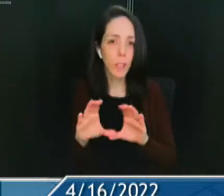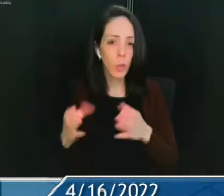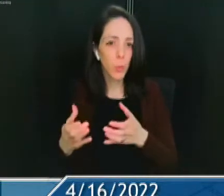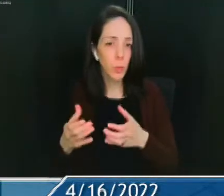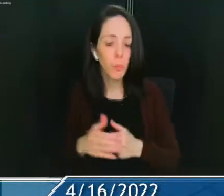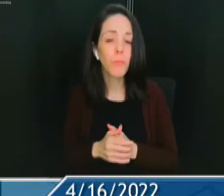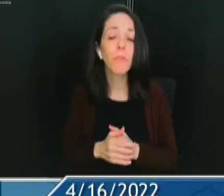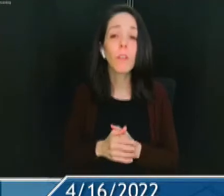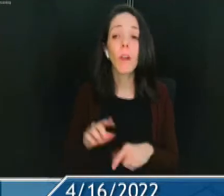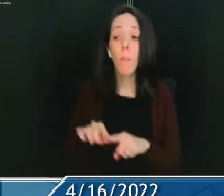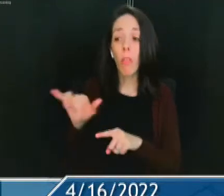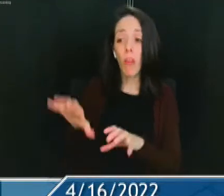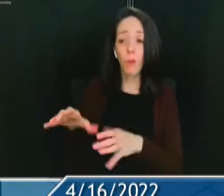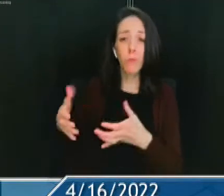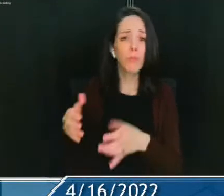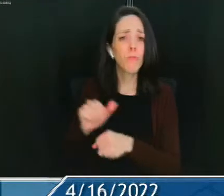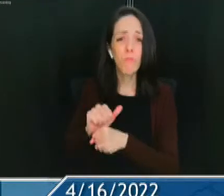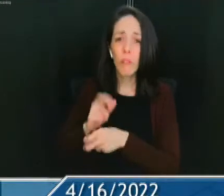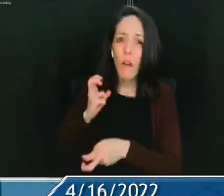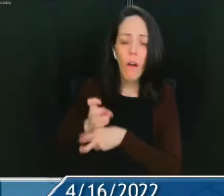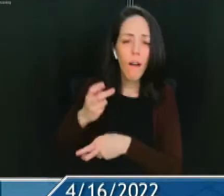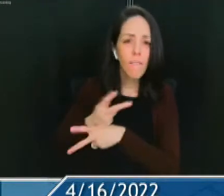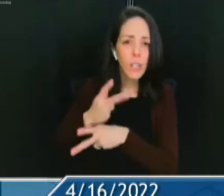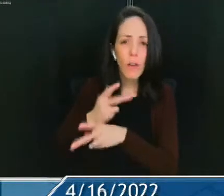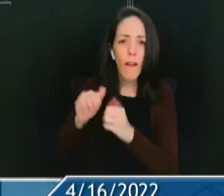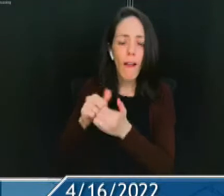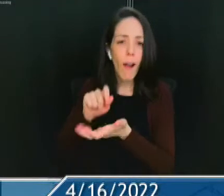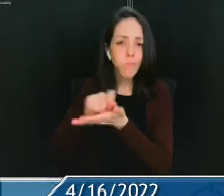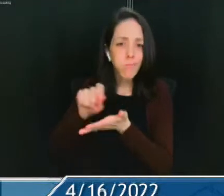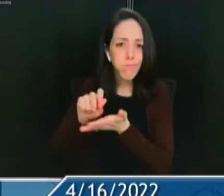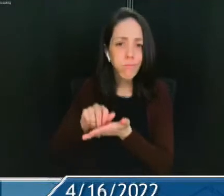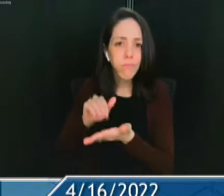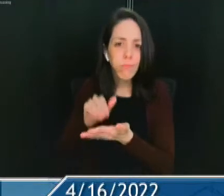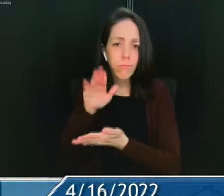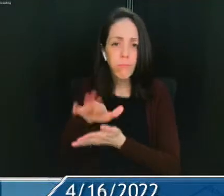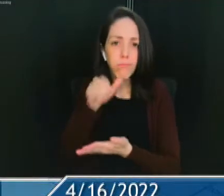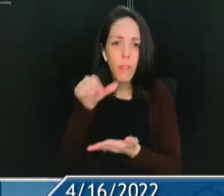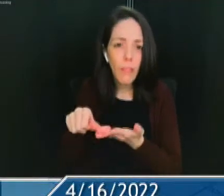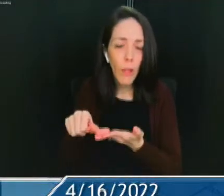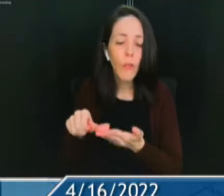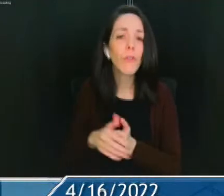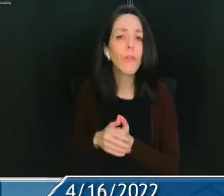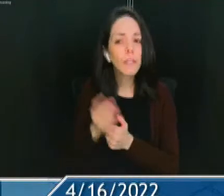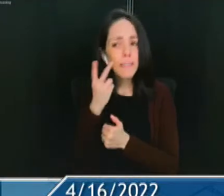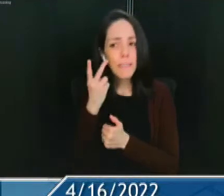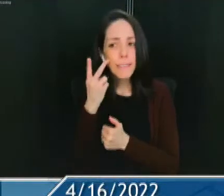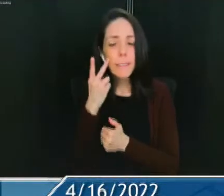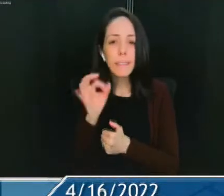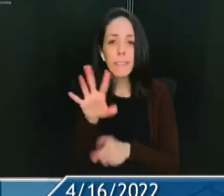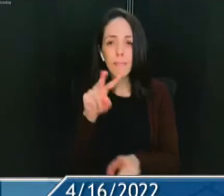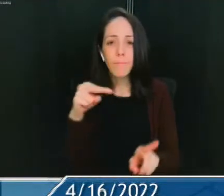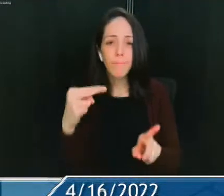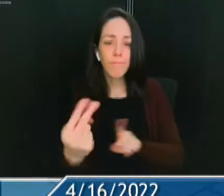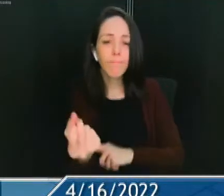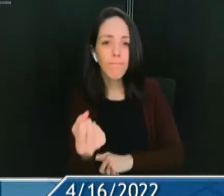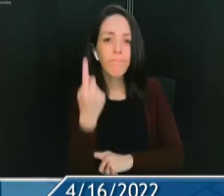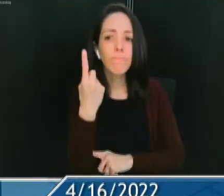good neighbor agreement with the city and other interested parties to ensure the safe operation of the village and the safety of the